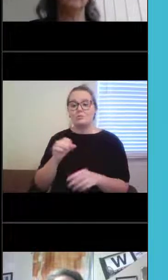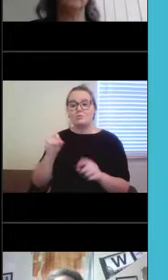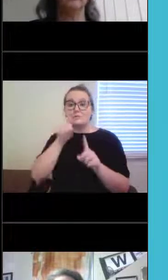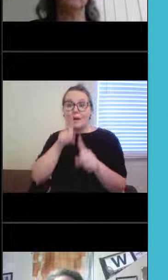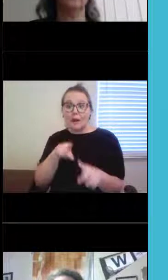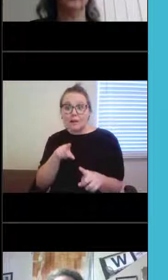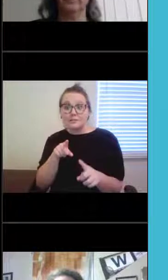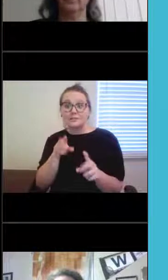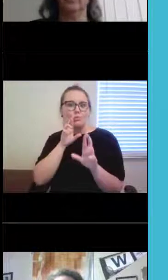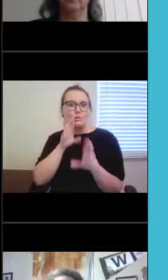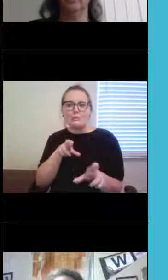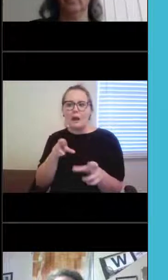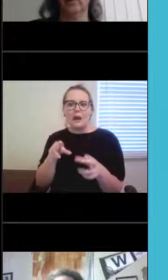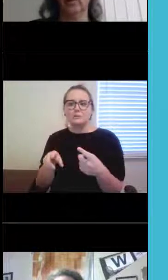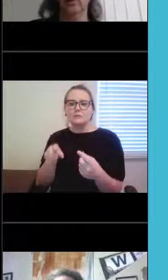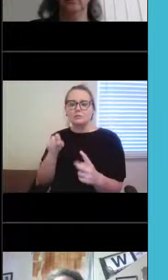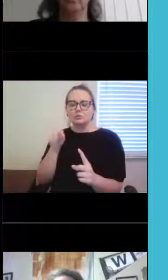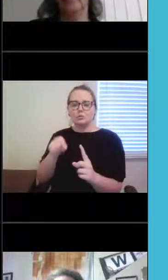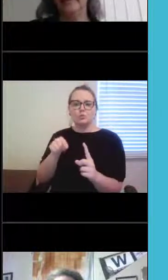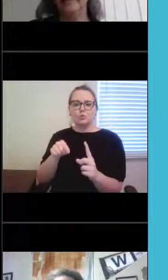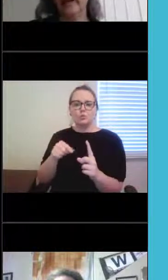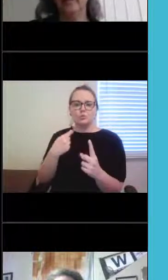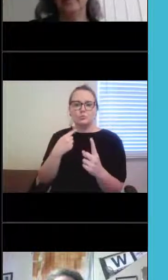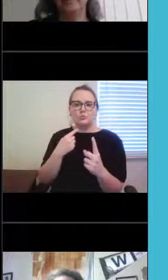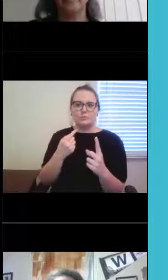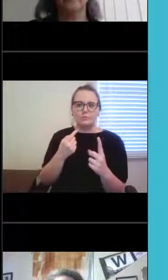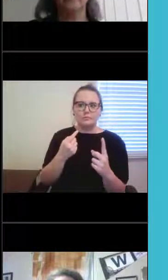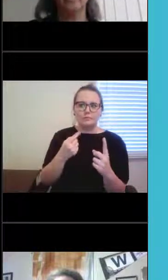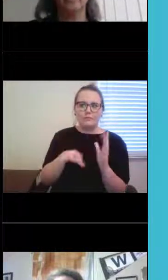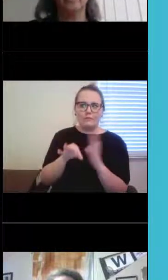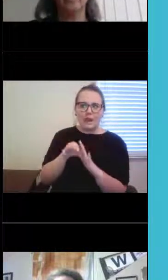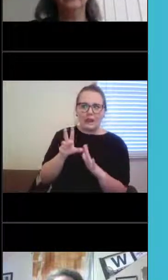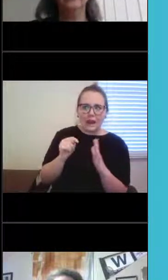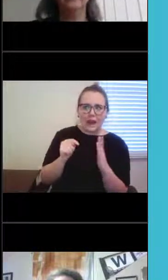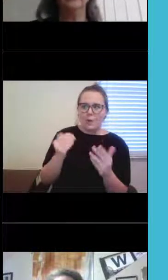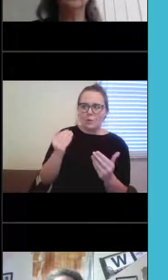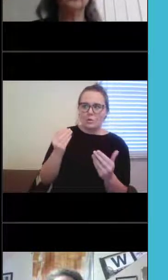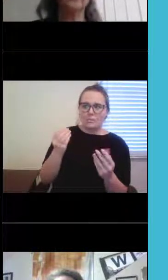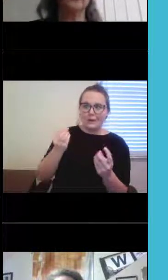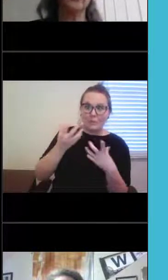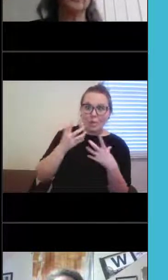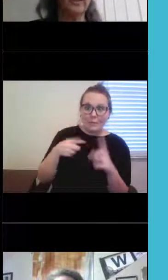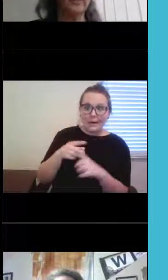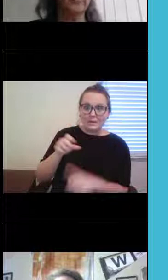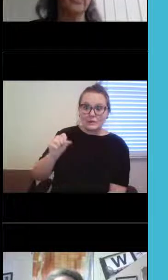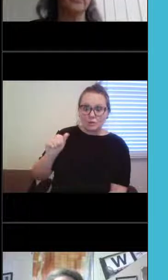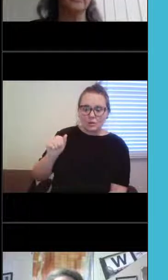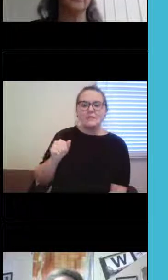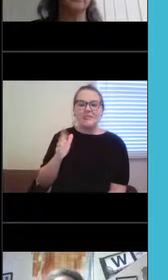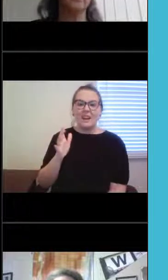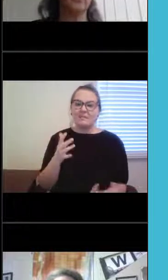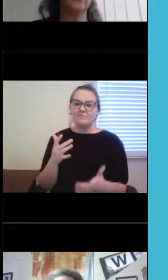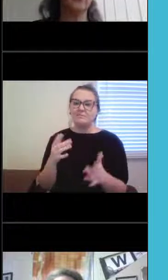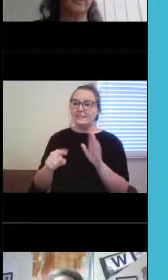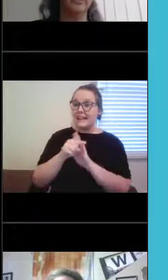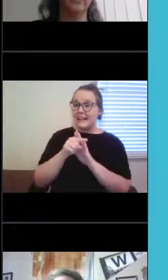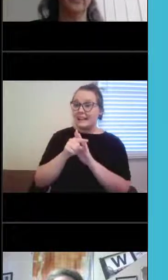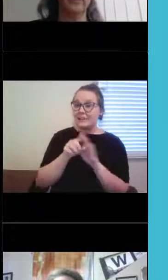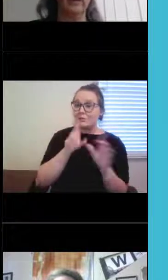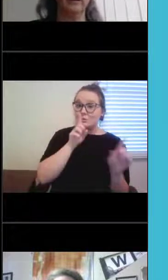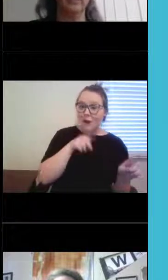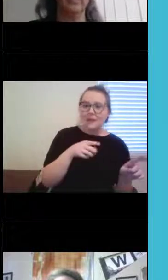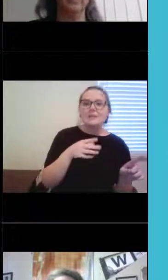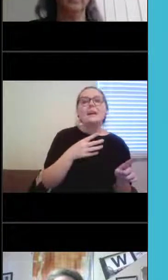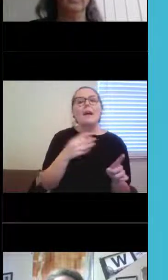people make in response to a disclosure or finding out about a sexual assault include, of course, negative responses, but also